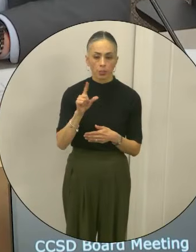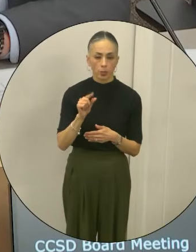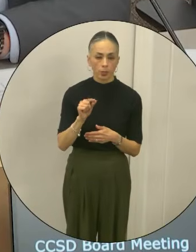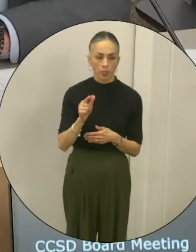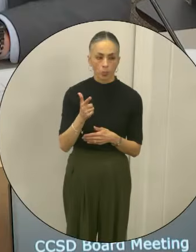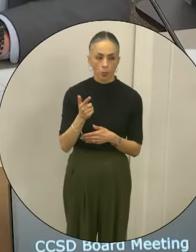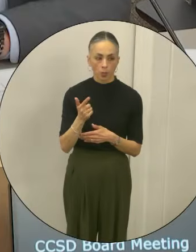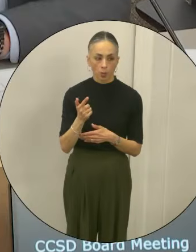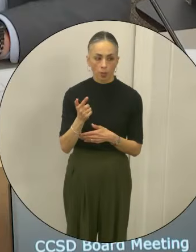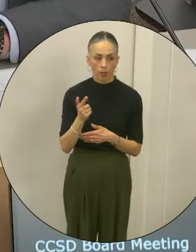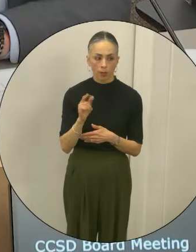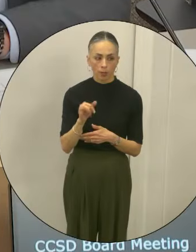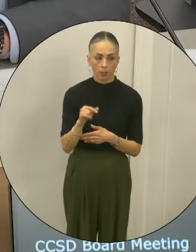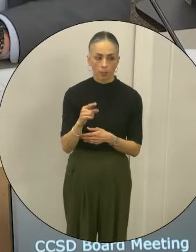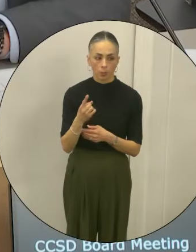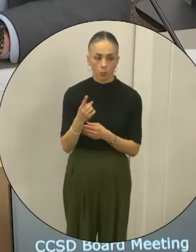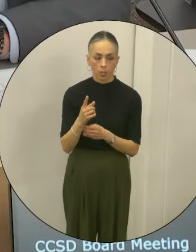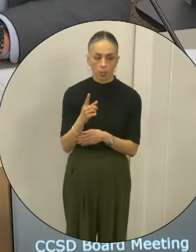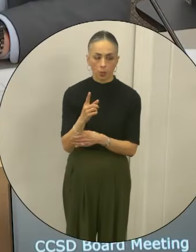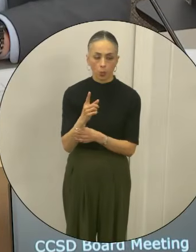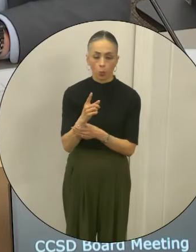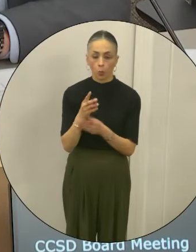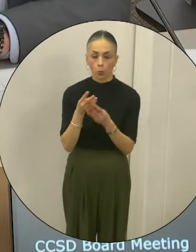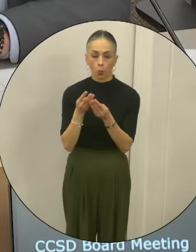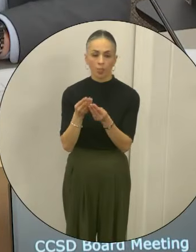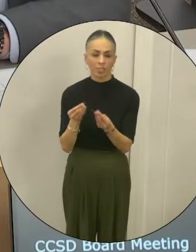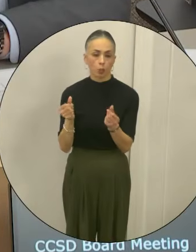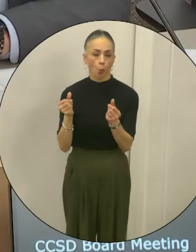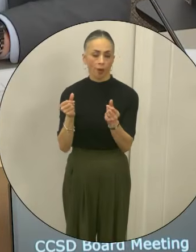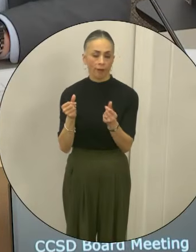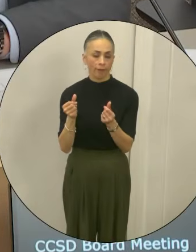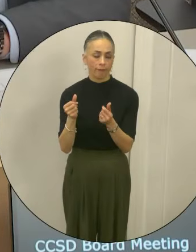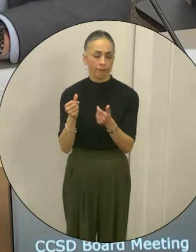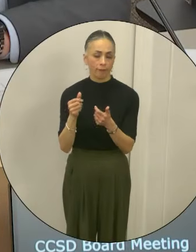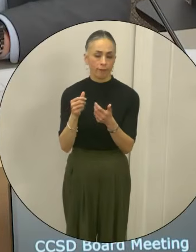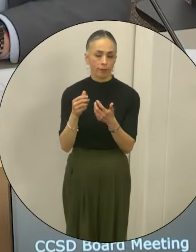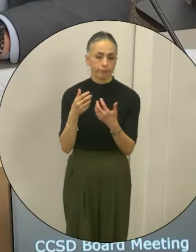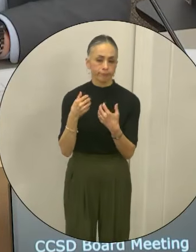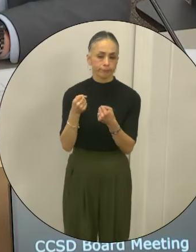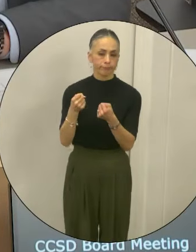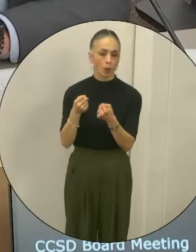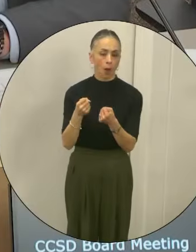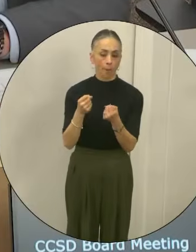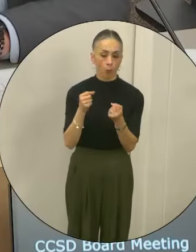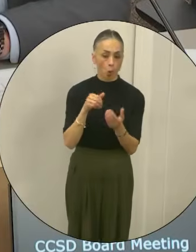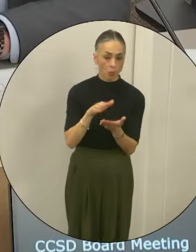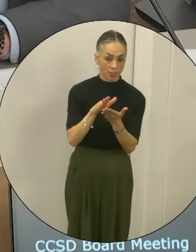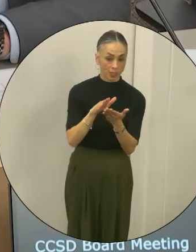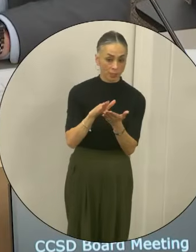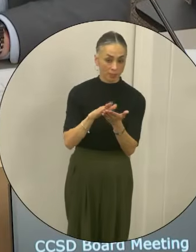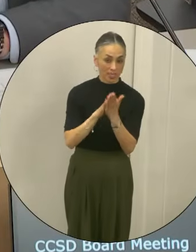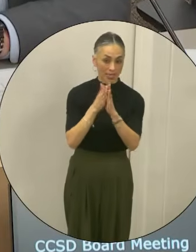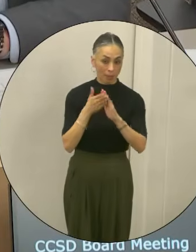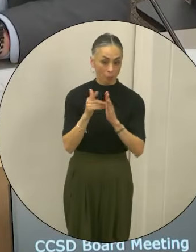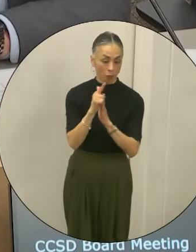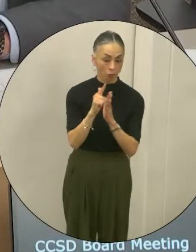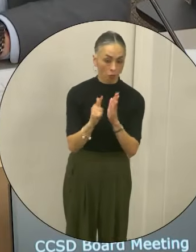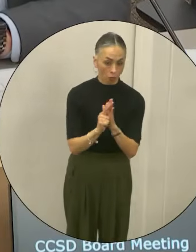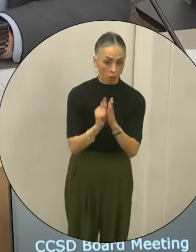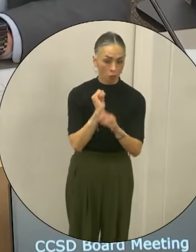2021, that's when restorative approaches became law. That's when it became mandated. Prior to